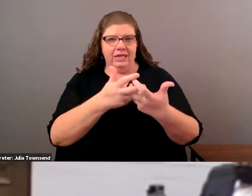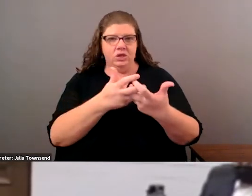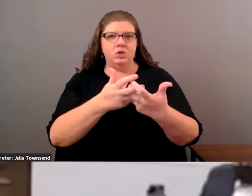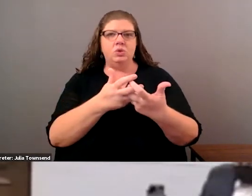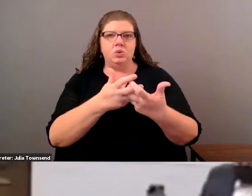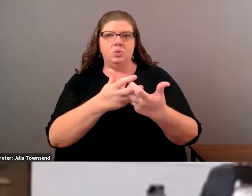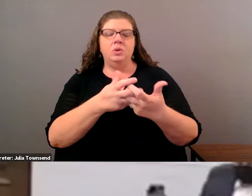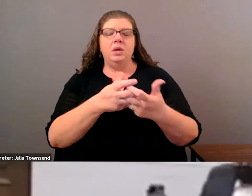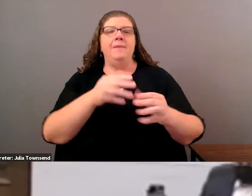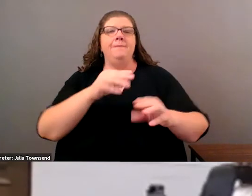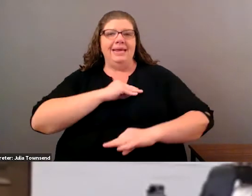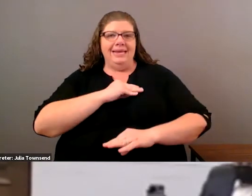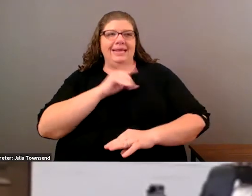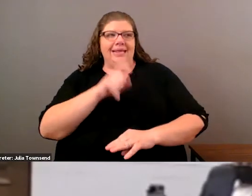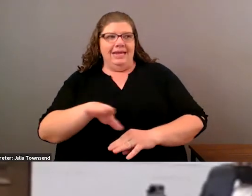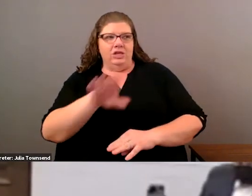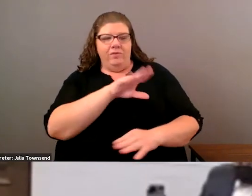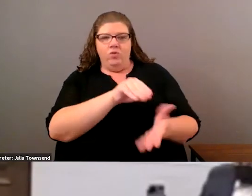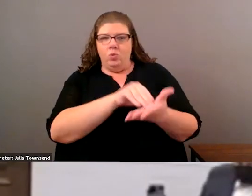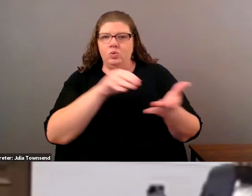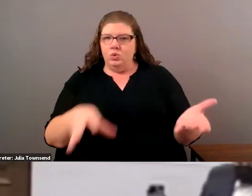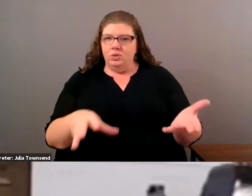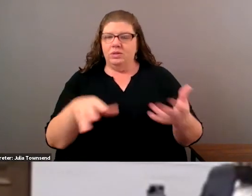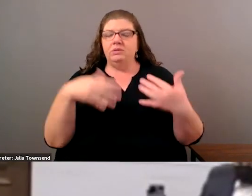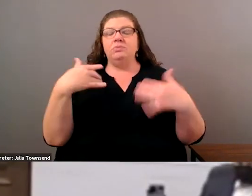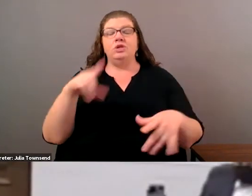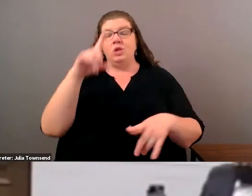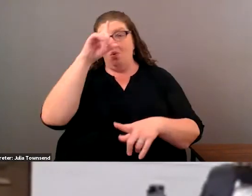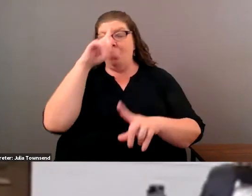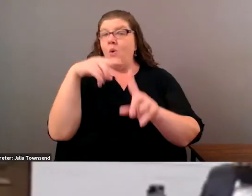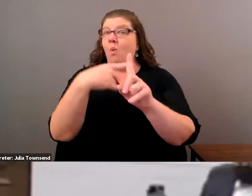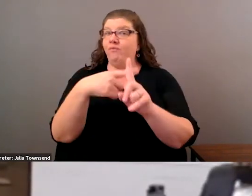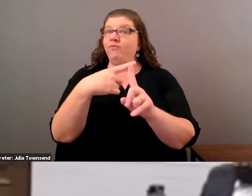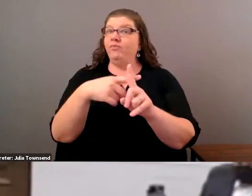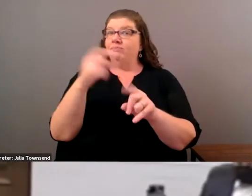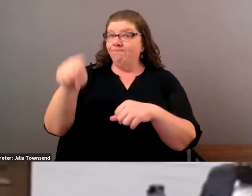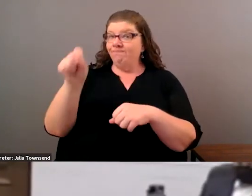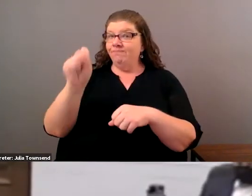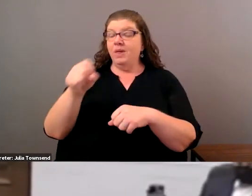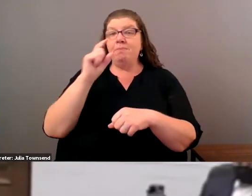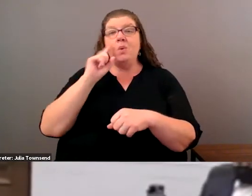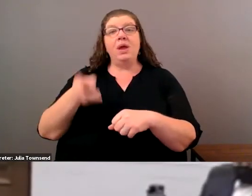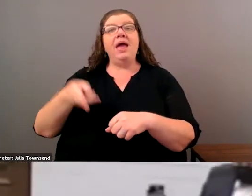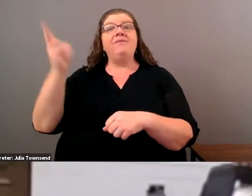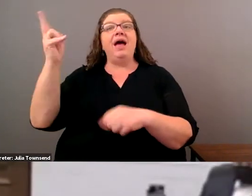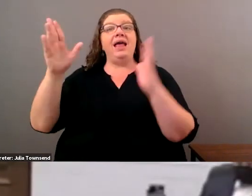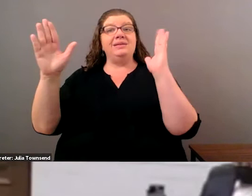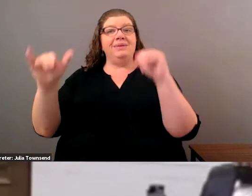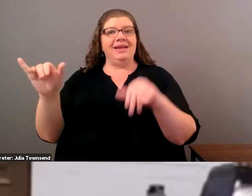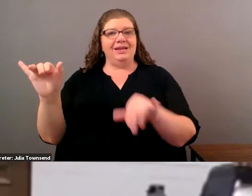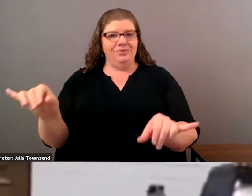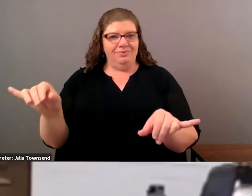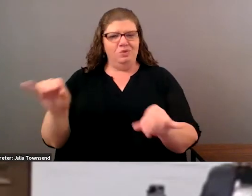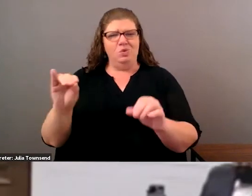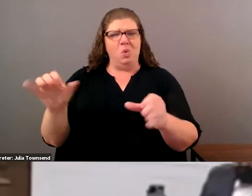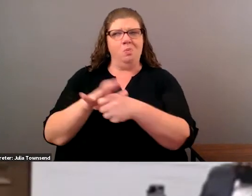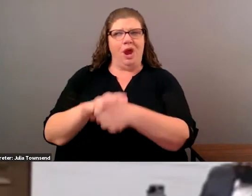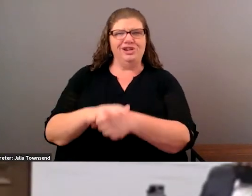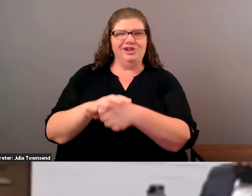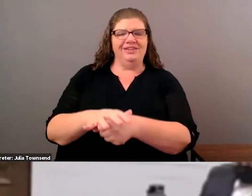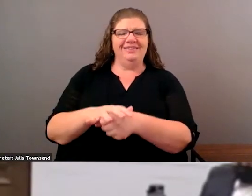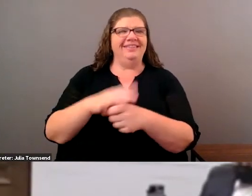needs of these students. So we're very hopeful, but we also have high expectations. No pressure.